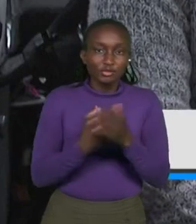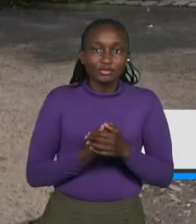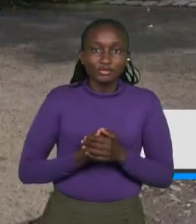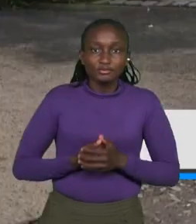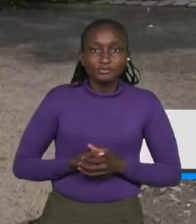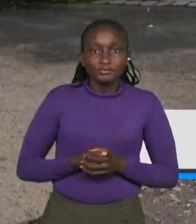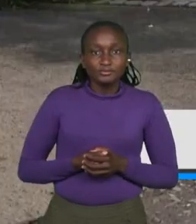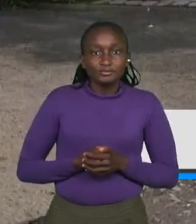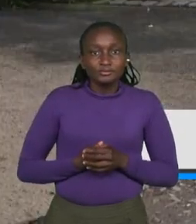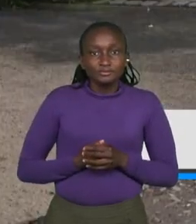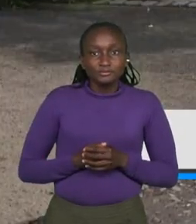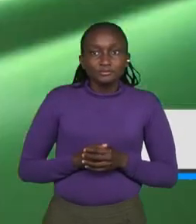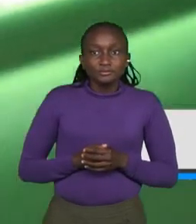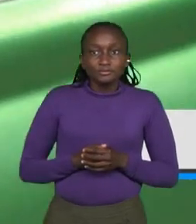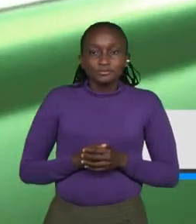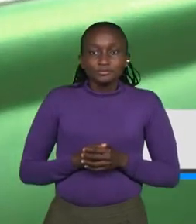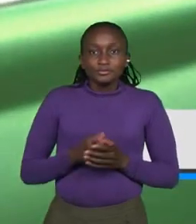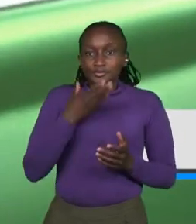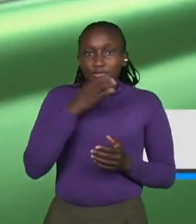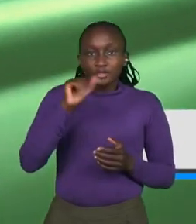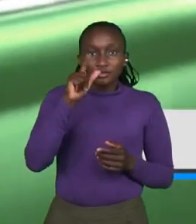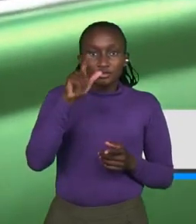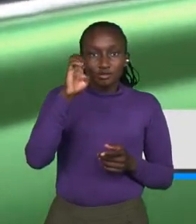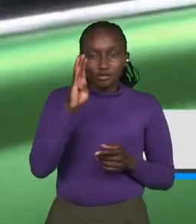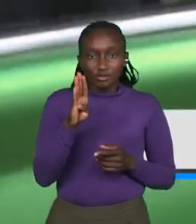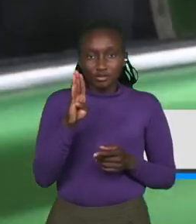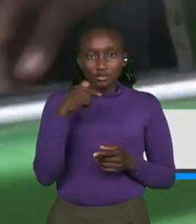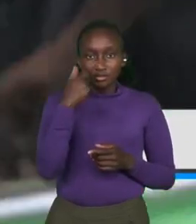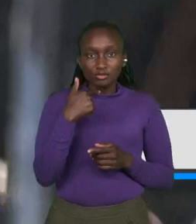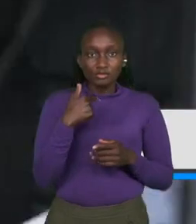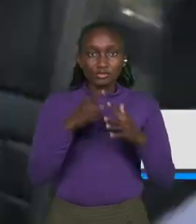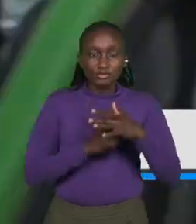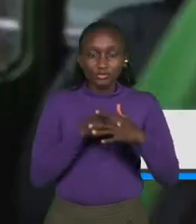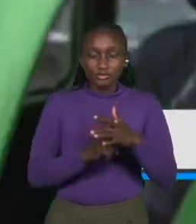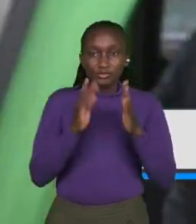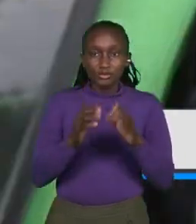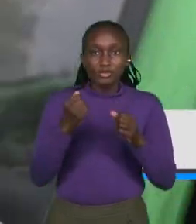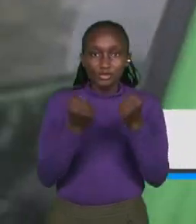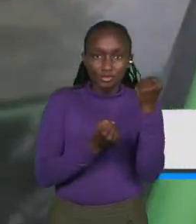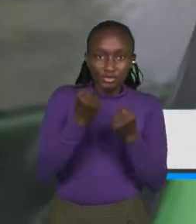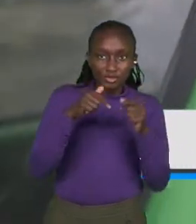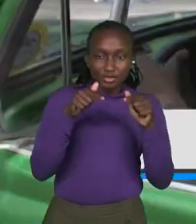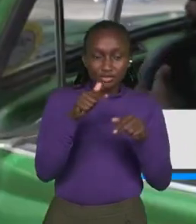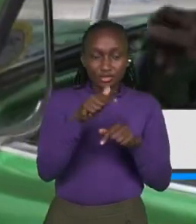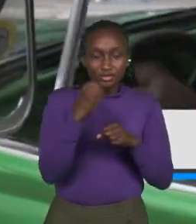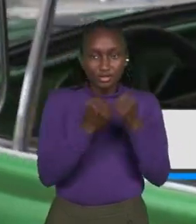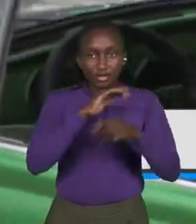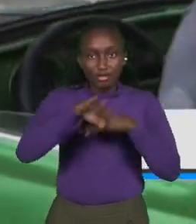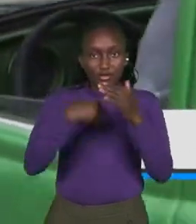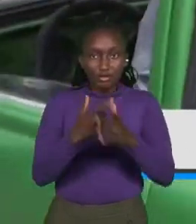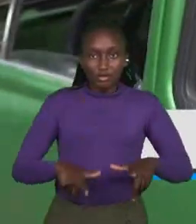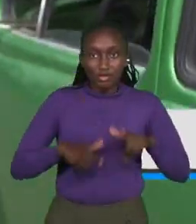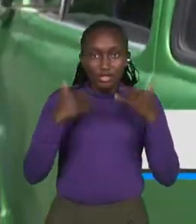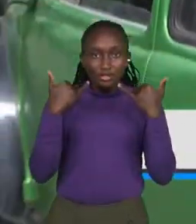general. Caleb Tishome, a 29-year-old mechanic, has been riding in Beetles all his life. Now, Caleb